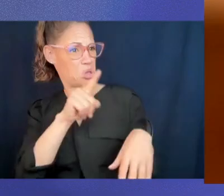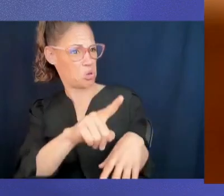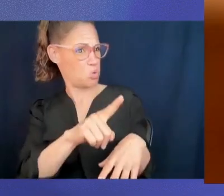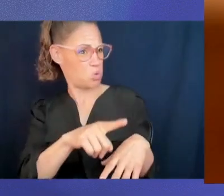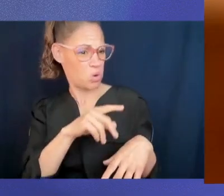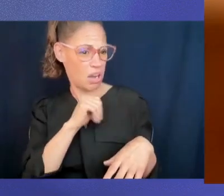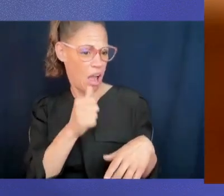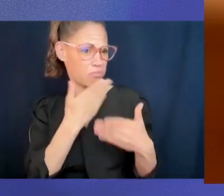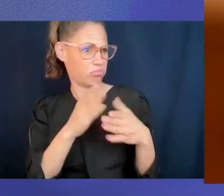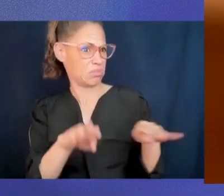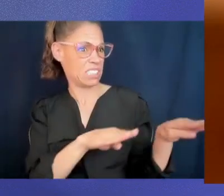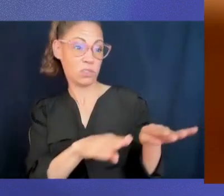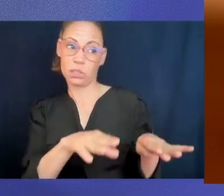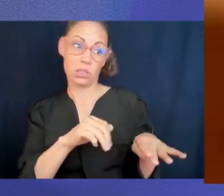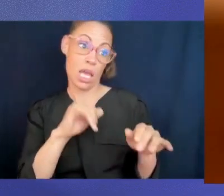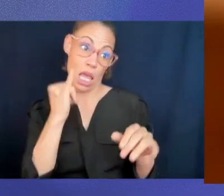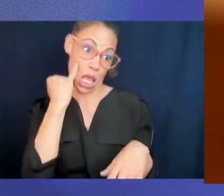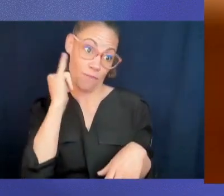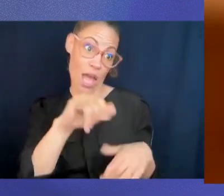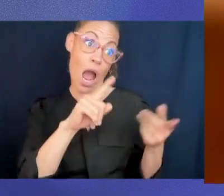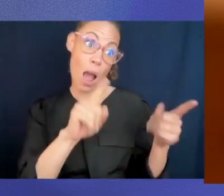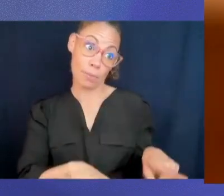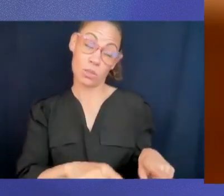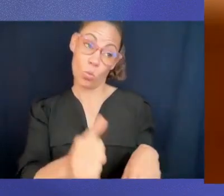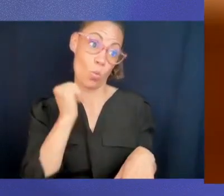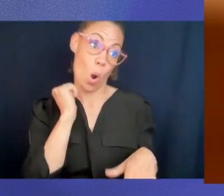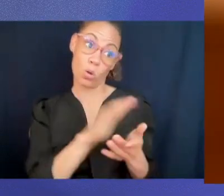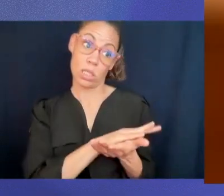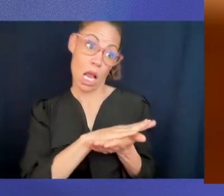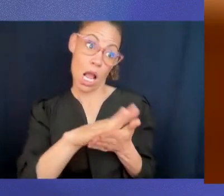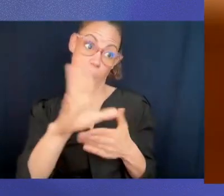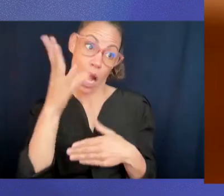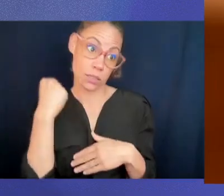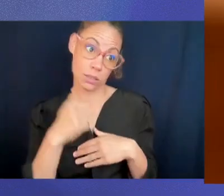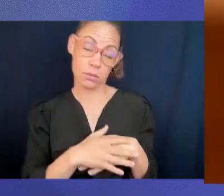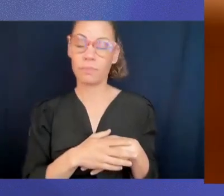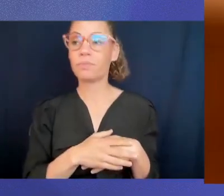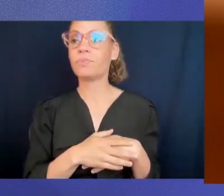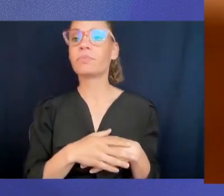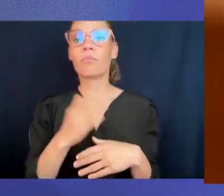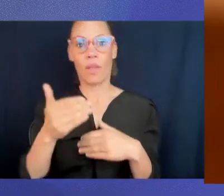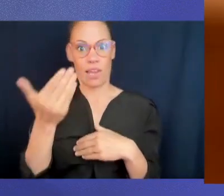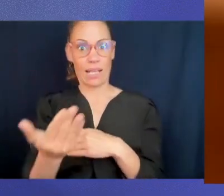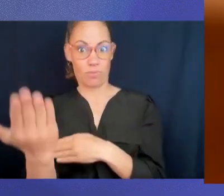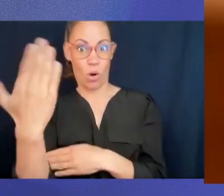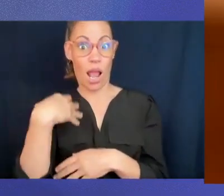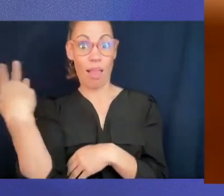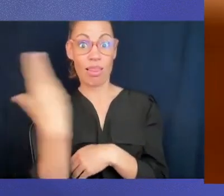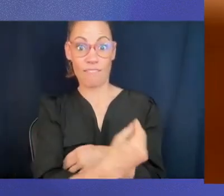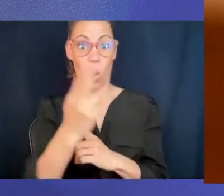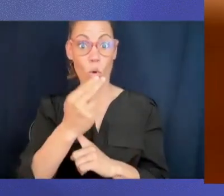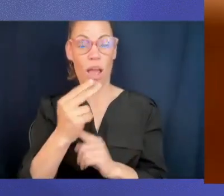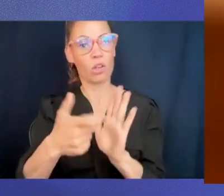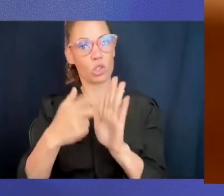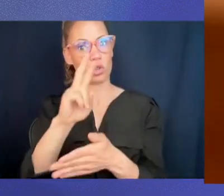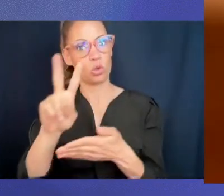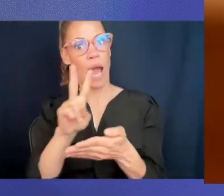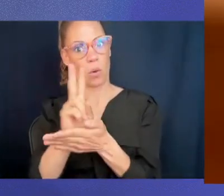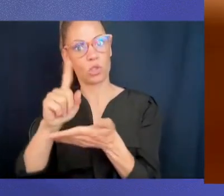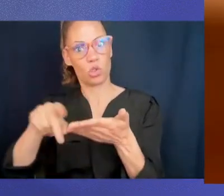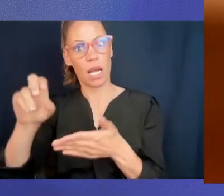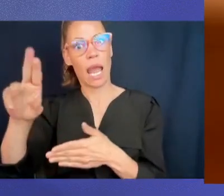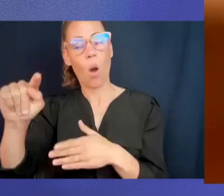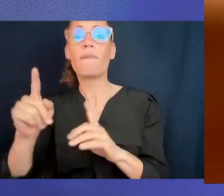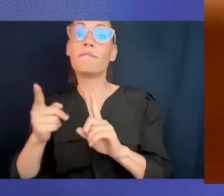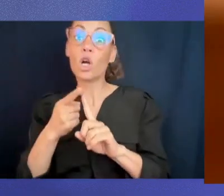pretty. As I left the hotel the next morning, it took me 2 hours to check out, and I decided to make a stop at the customer